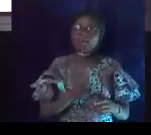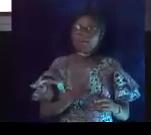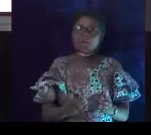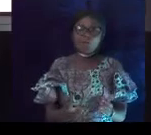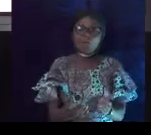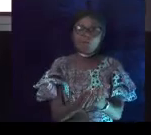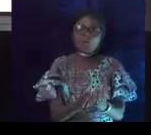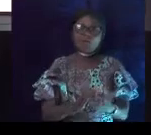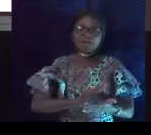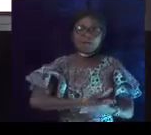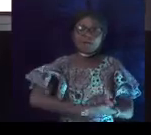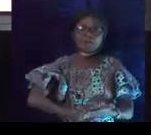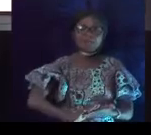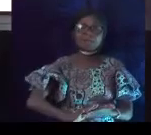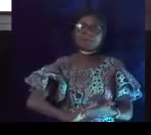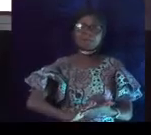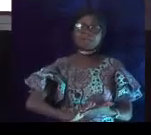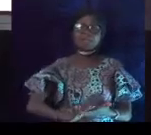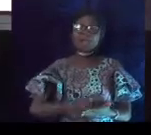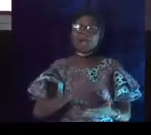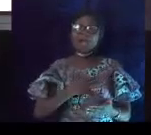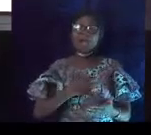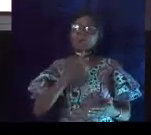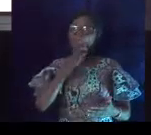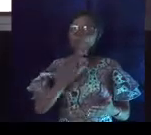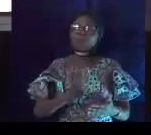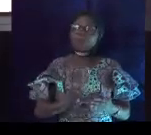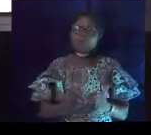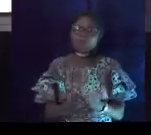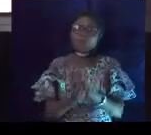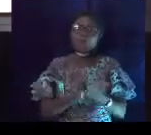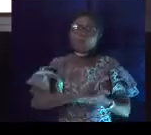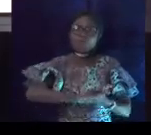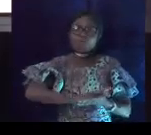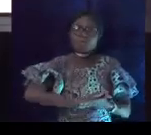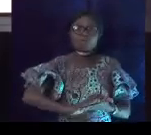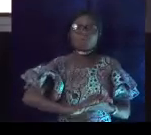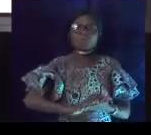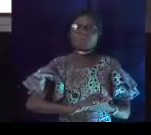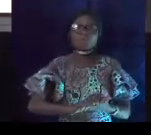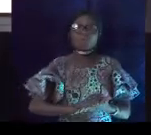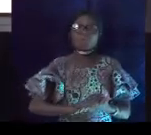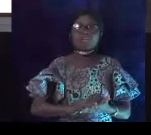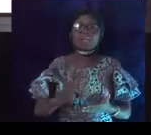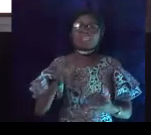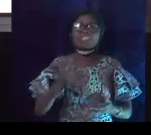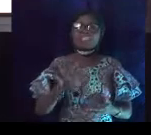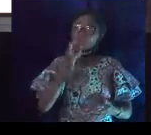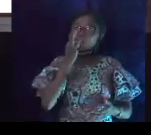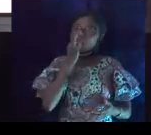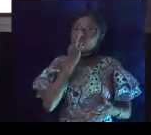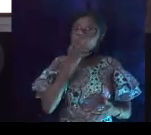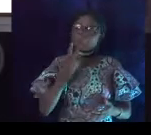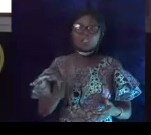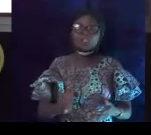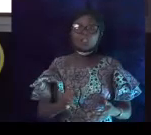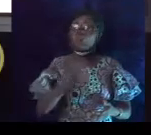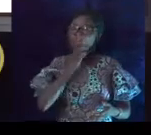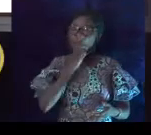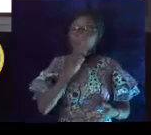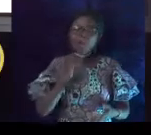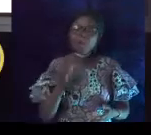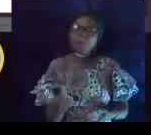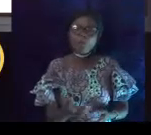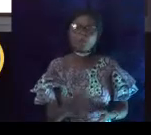food and water container clean and filled. Keep food and water container clean and